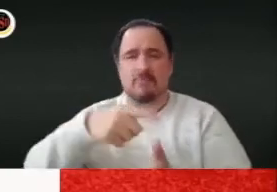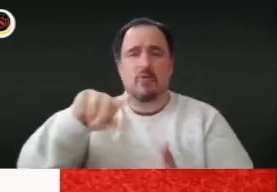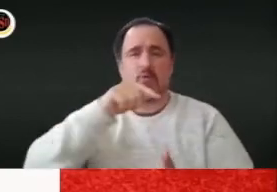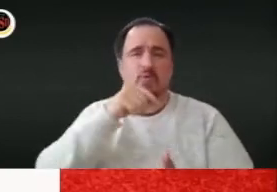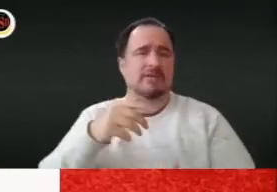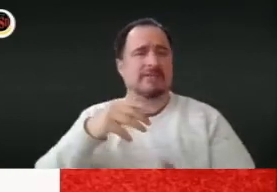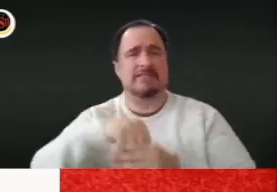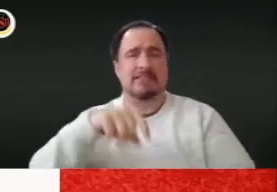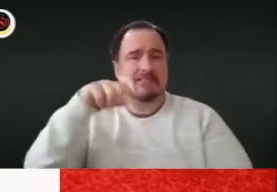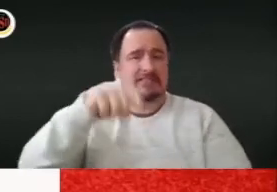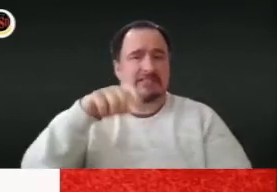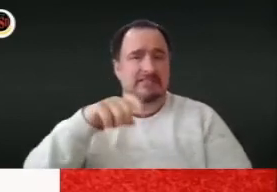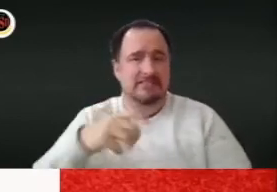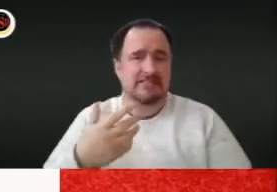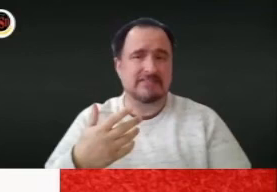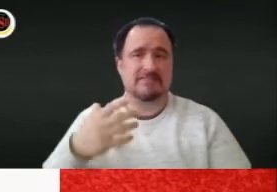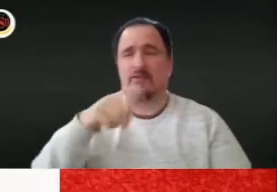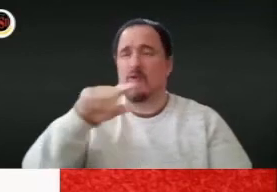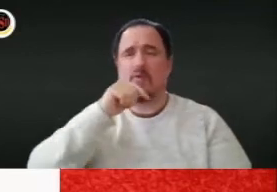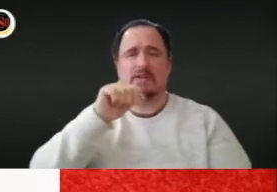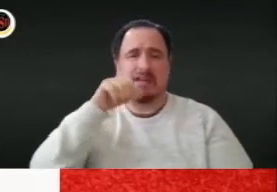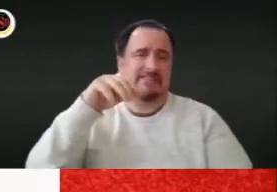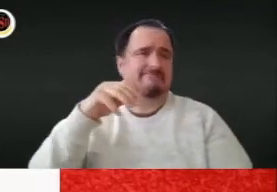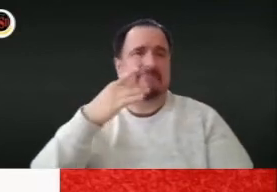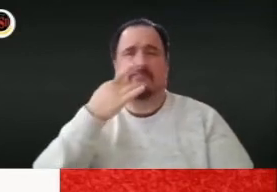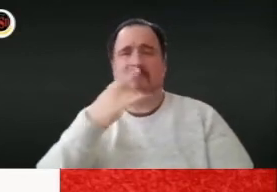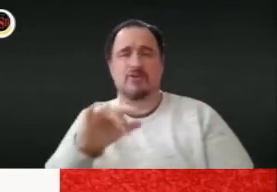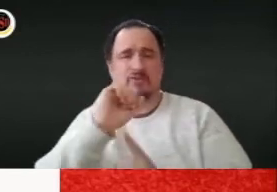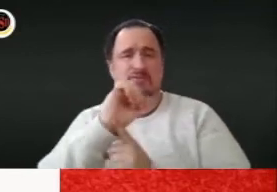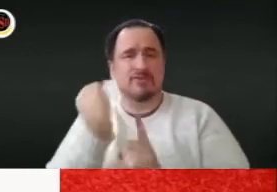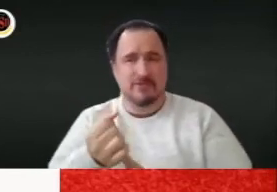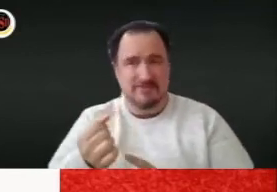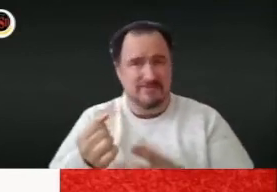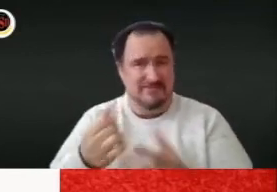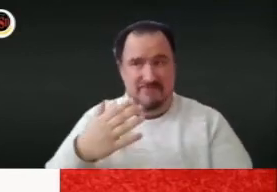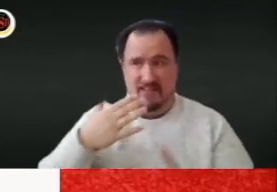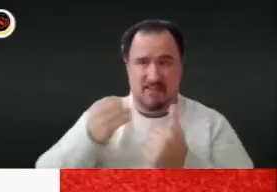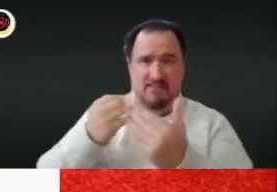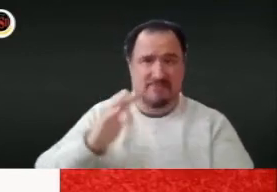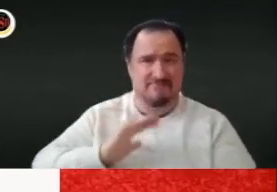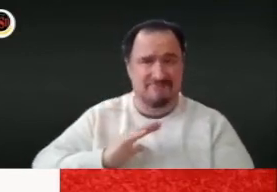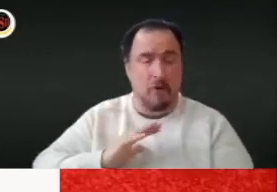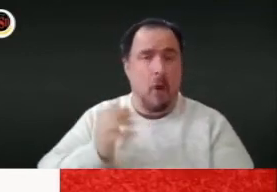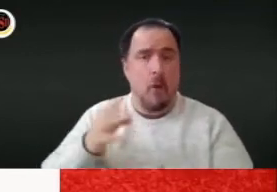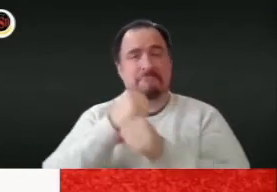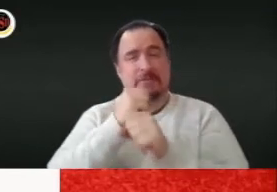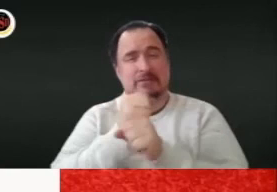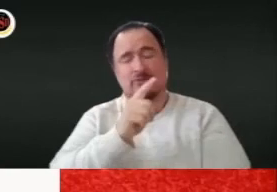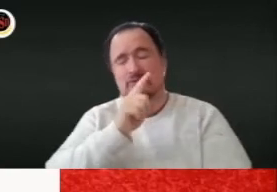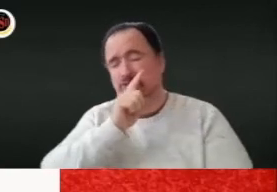town. Look for places in need that maybe they're not in great